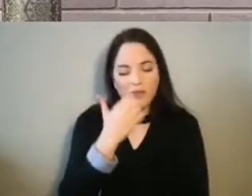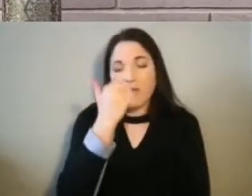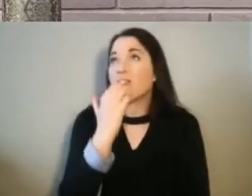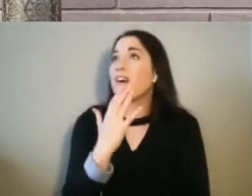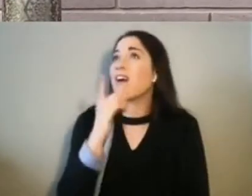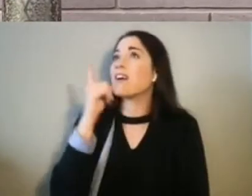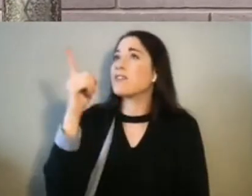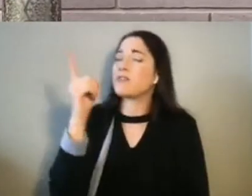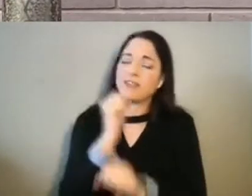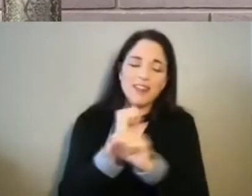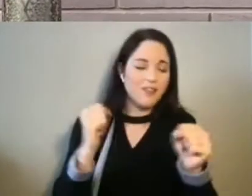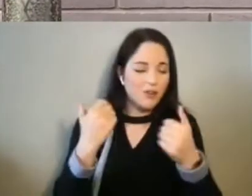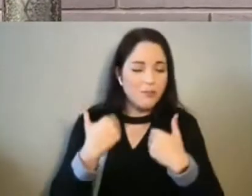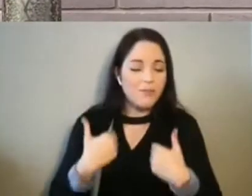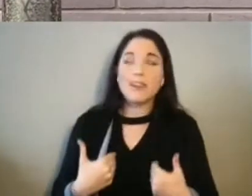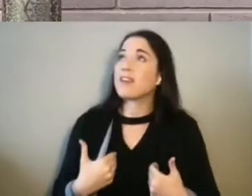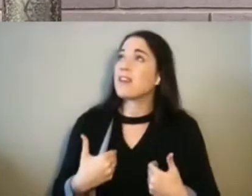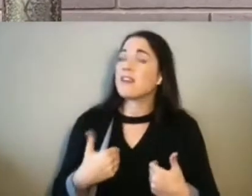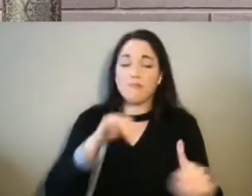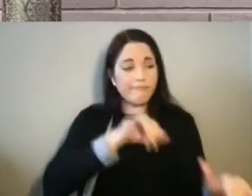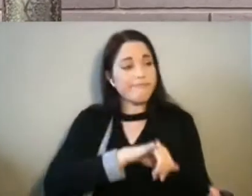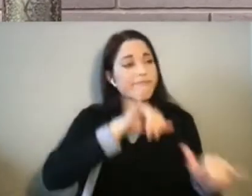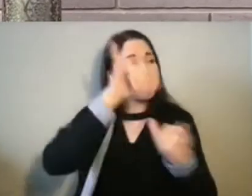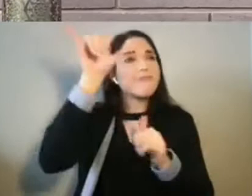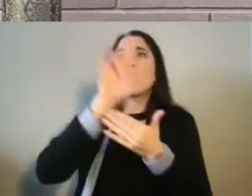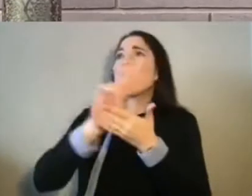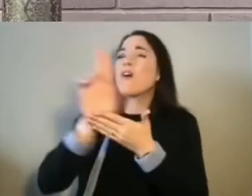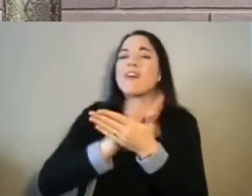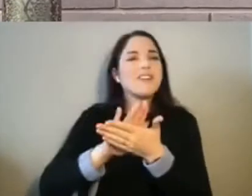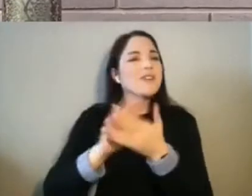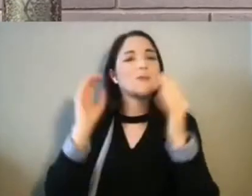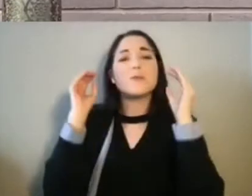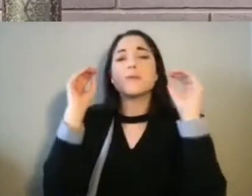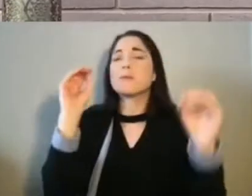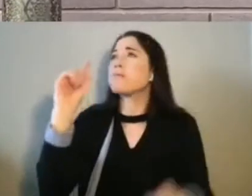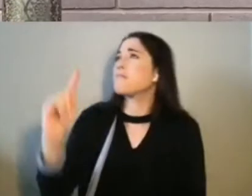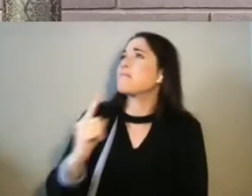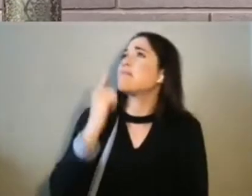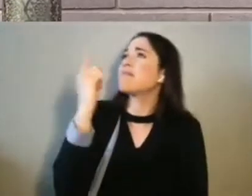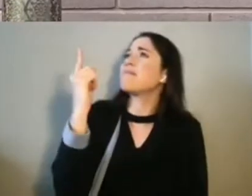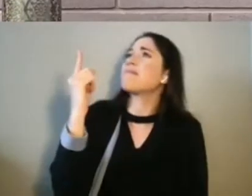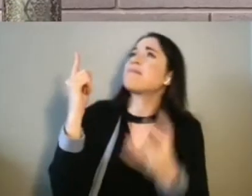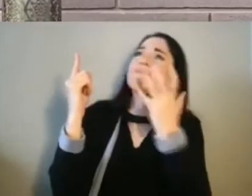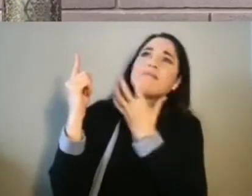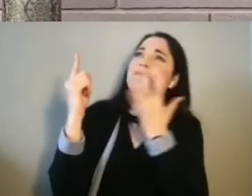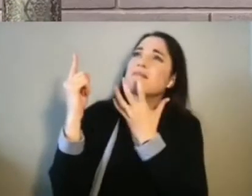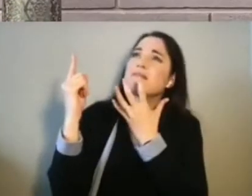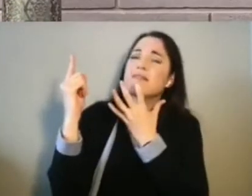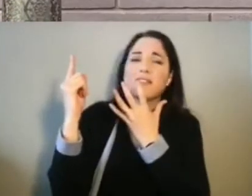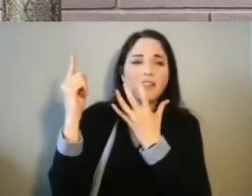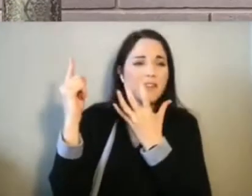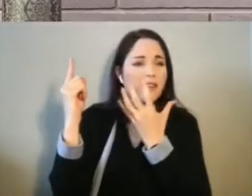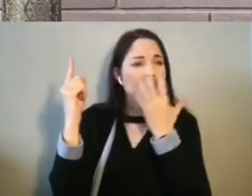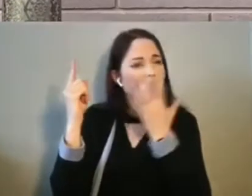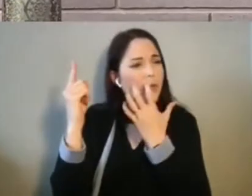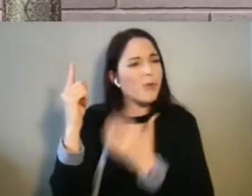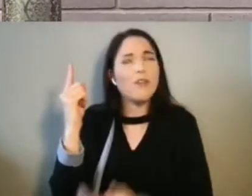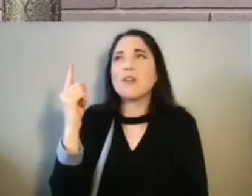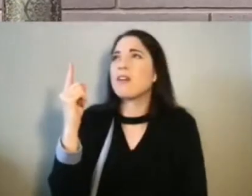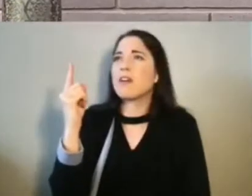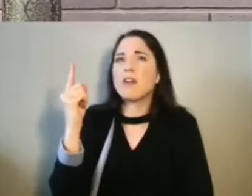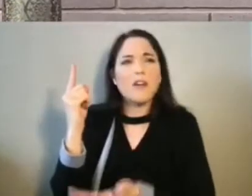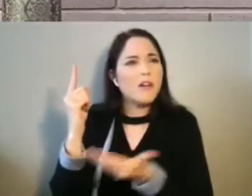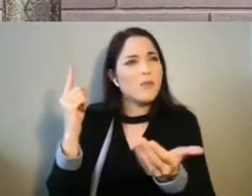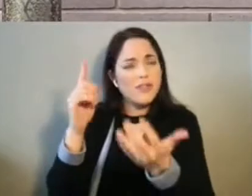God is an awesome God." When we praise, when we sing, we touch the power of God, and that power of